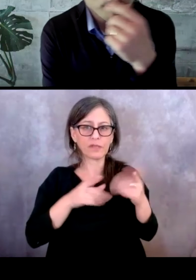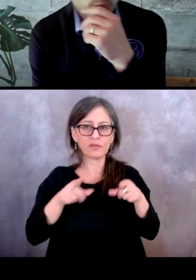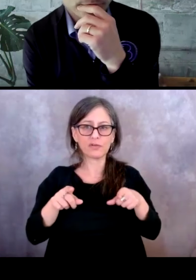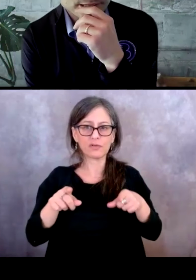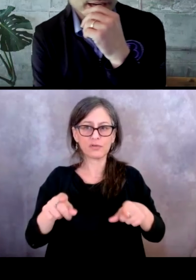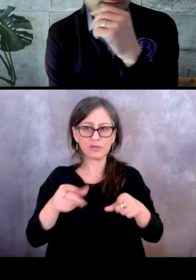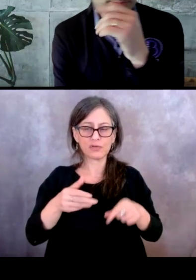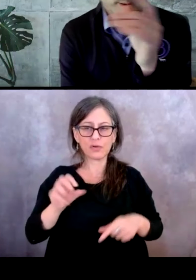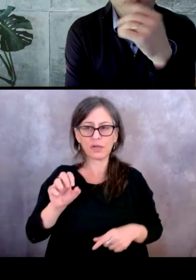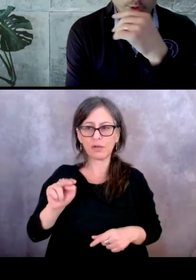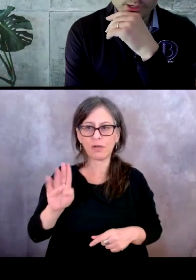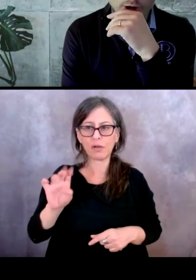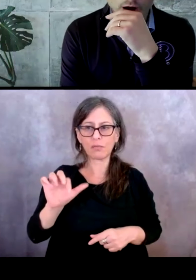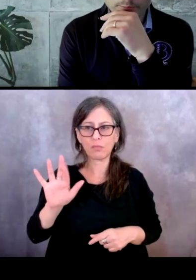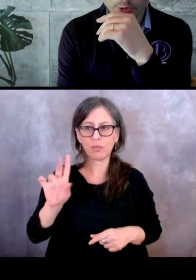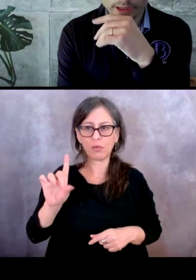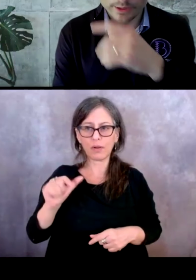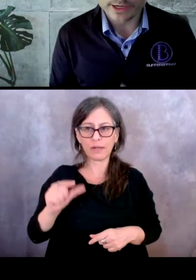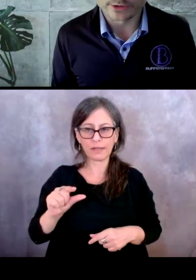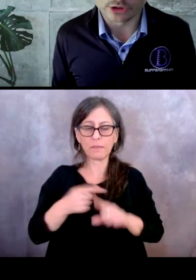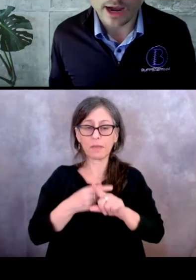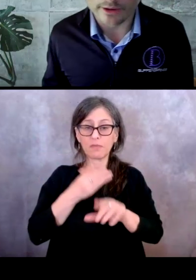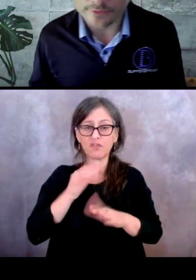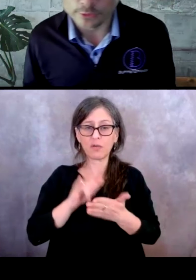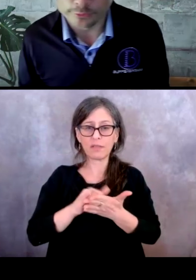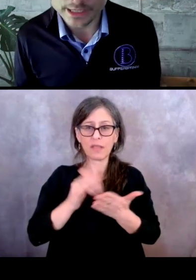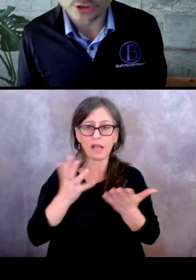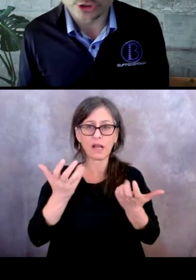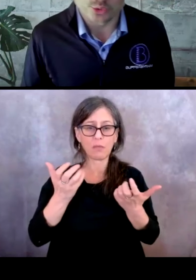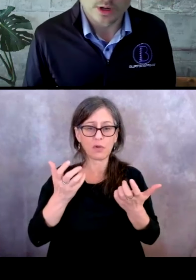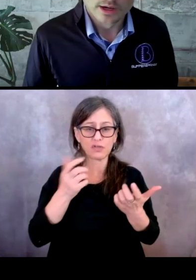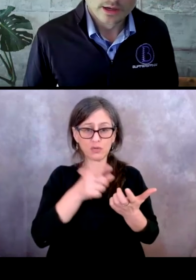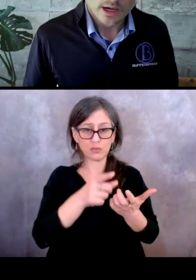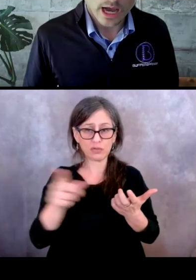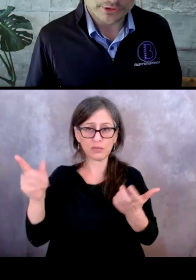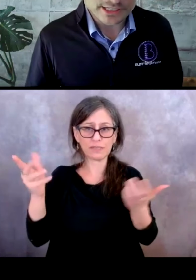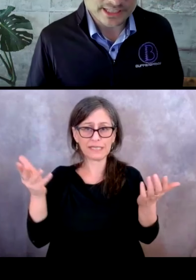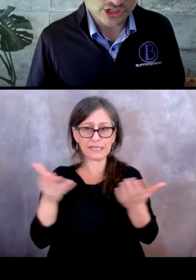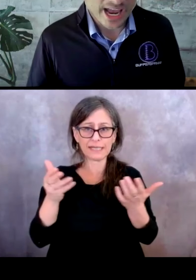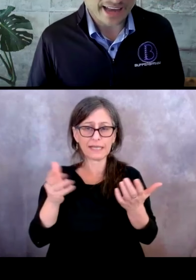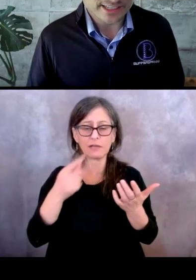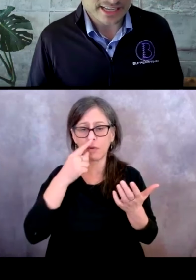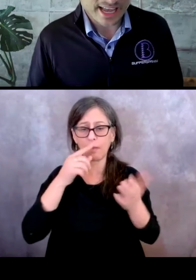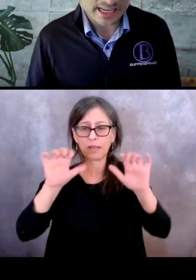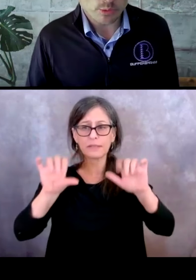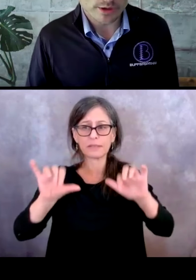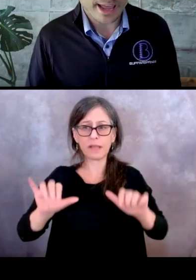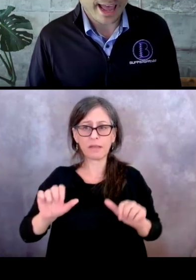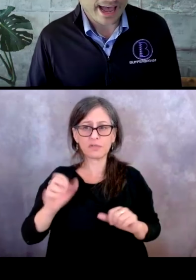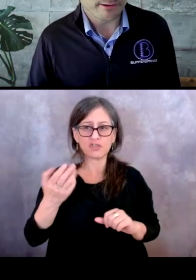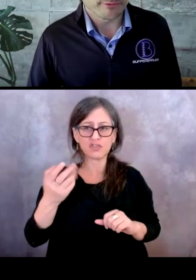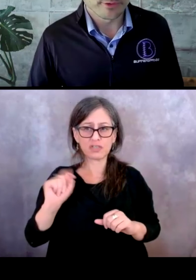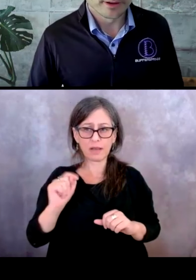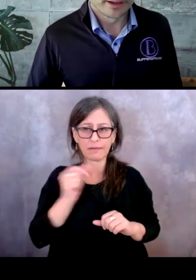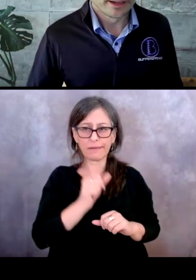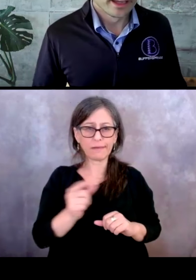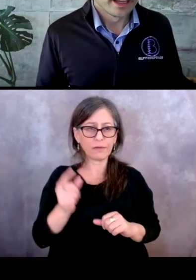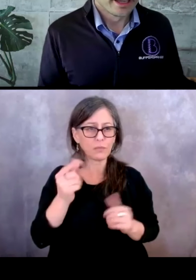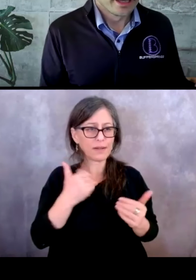the onboarding stage. But before we go to onboarding, I want to hear in the crowd and feel free to put this in the chat. Does anyone